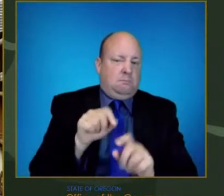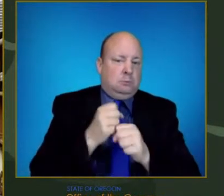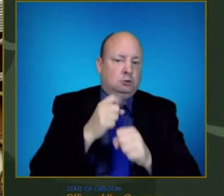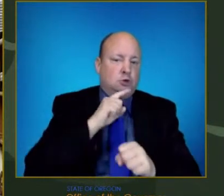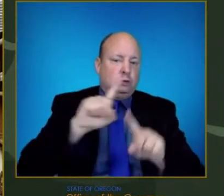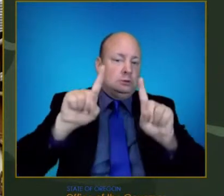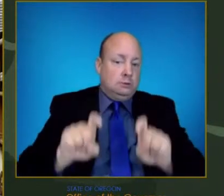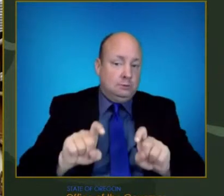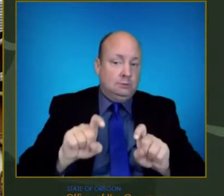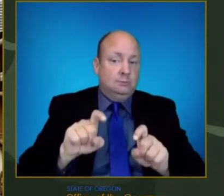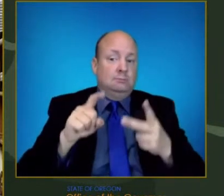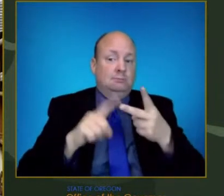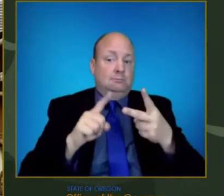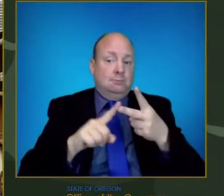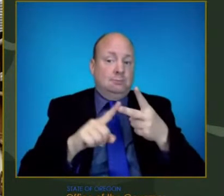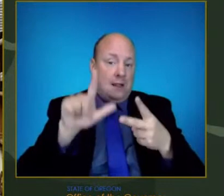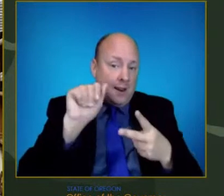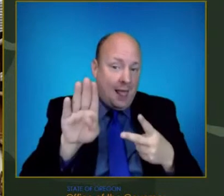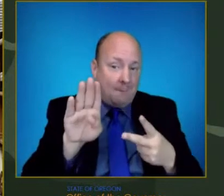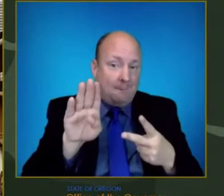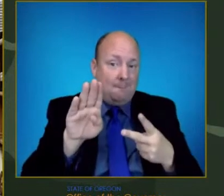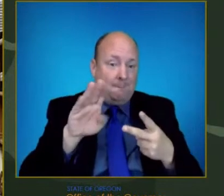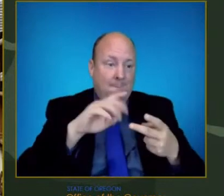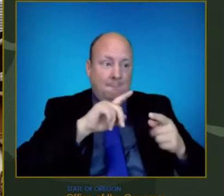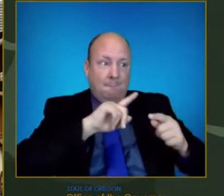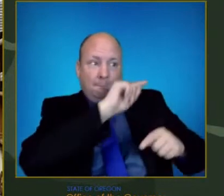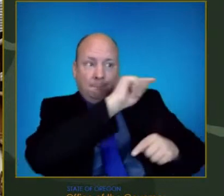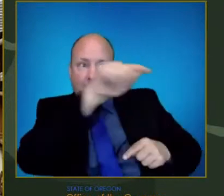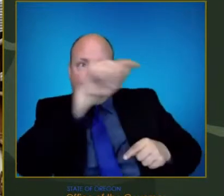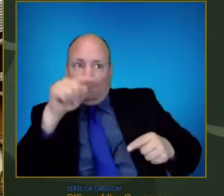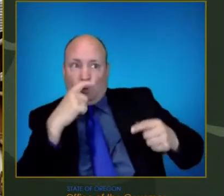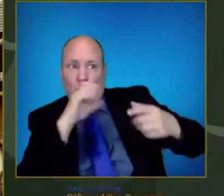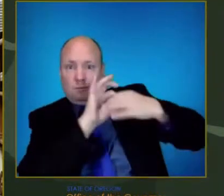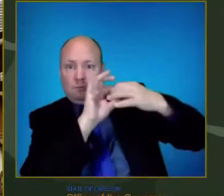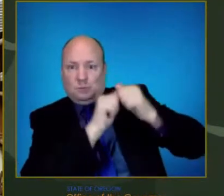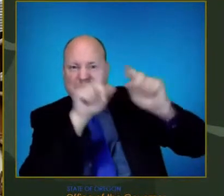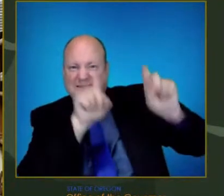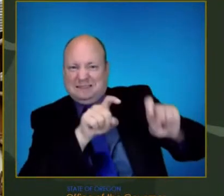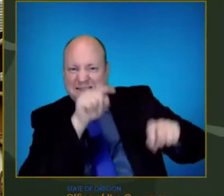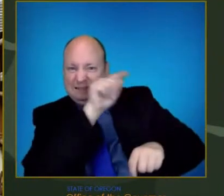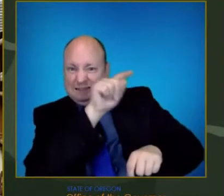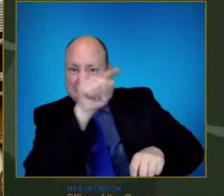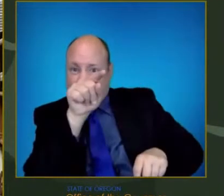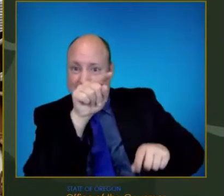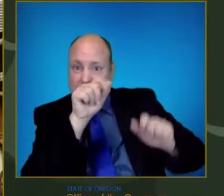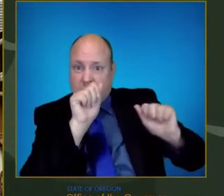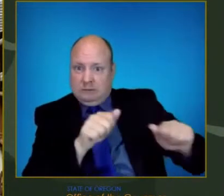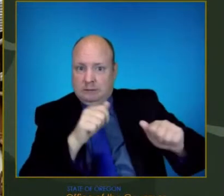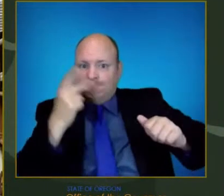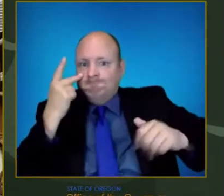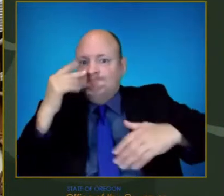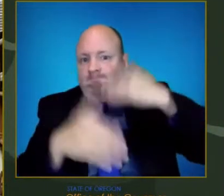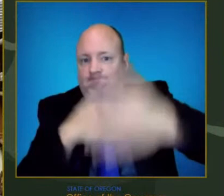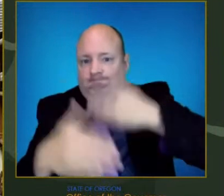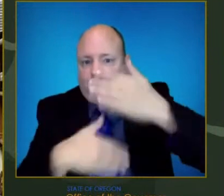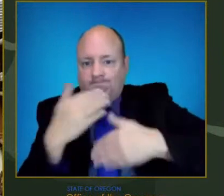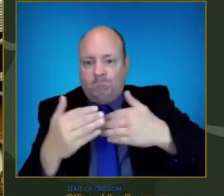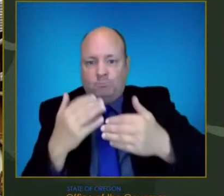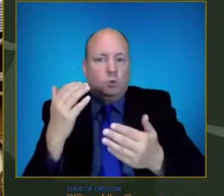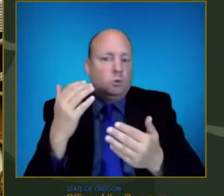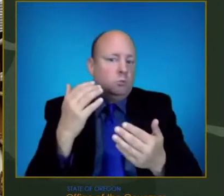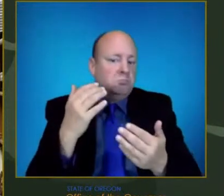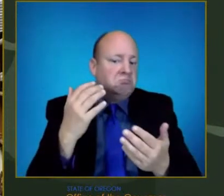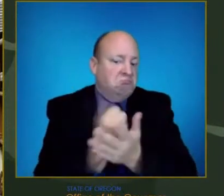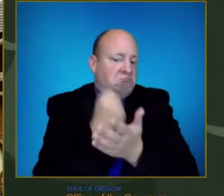to support additional testing in our schools. That's our goal moving forward, again, thinking about more students